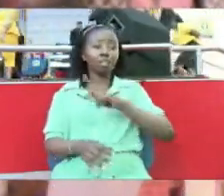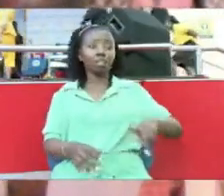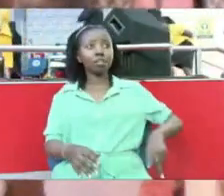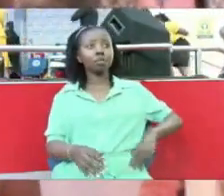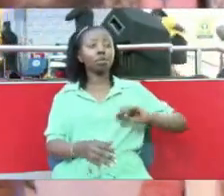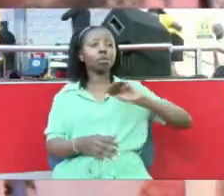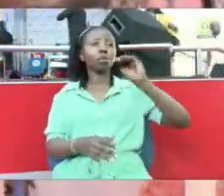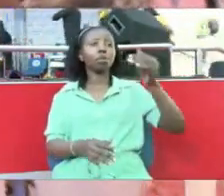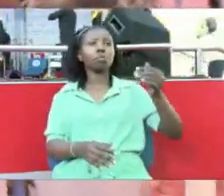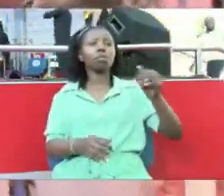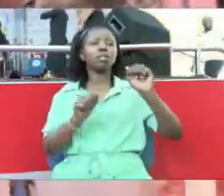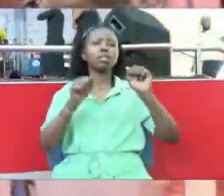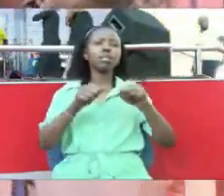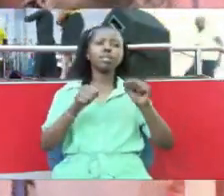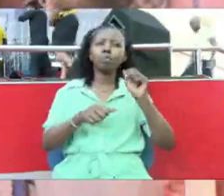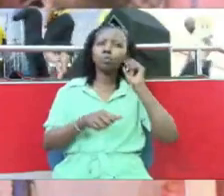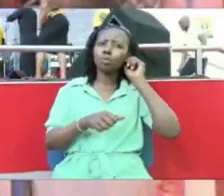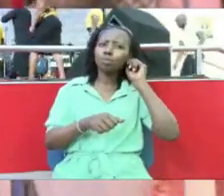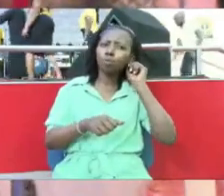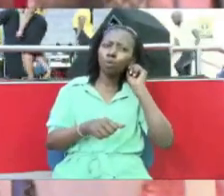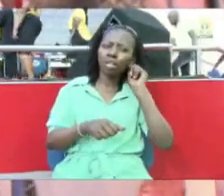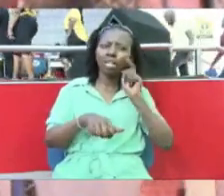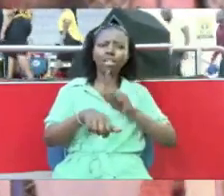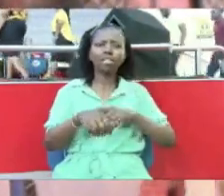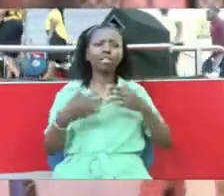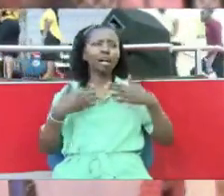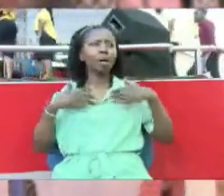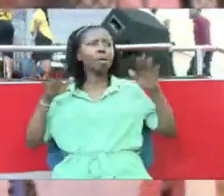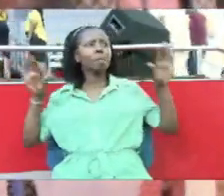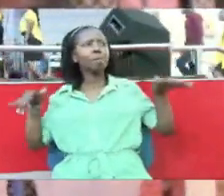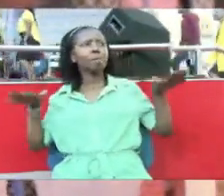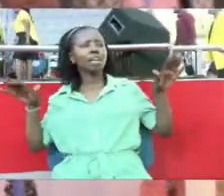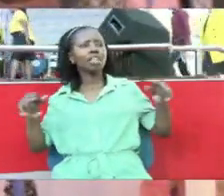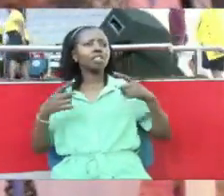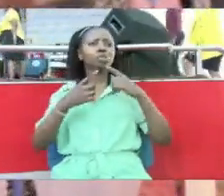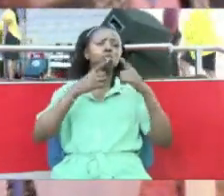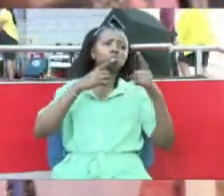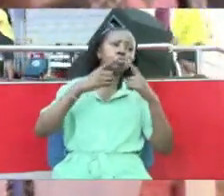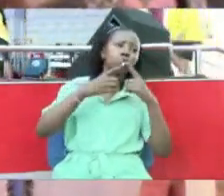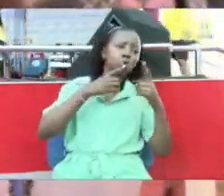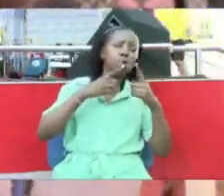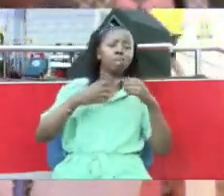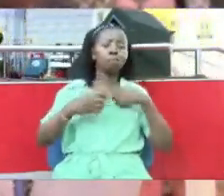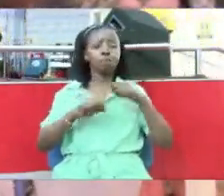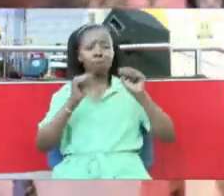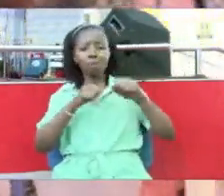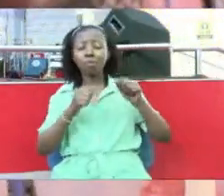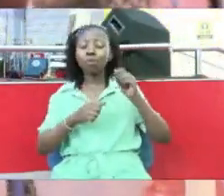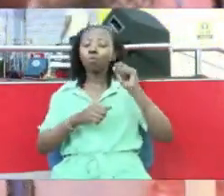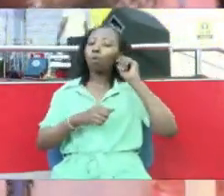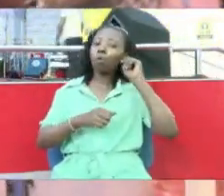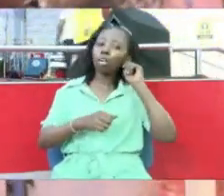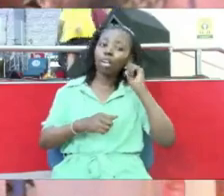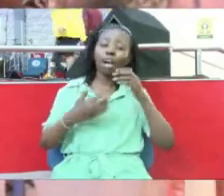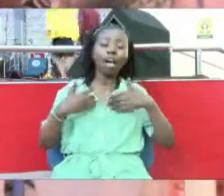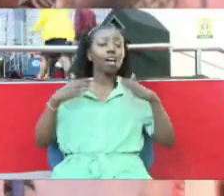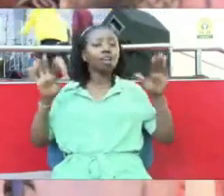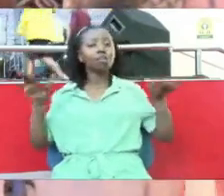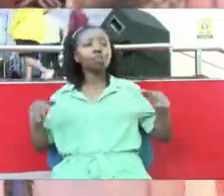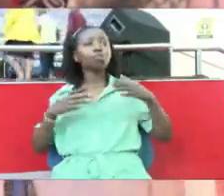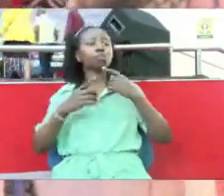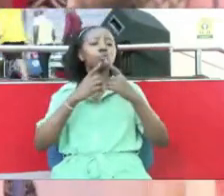That I may be able to hear when angels are crisscrossing and they are talking, I'll be able to hear them talk.